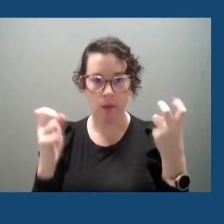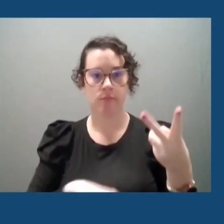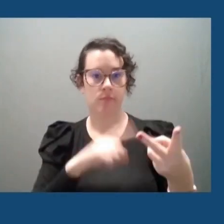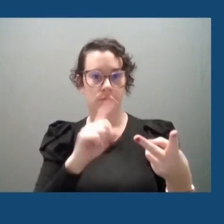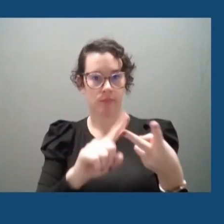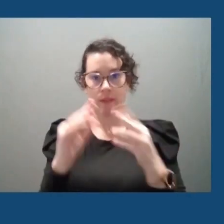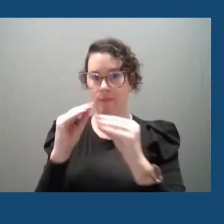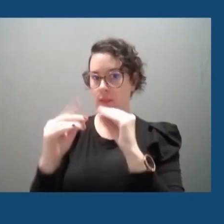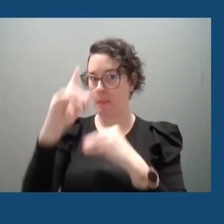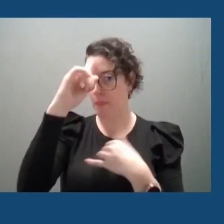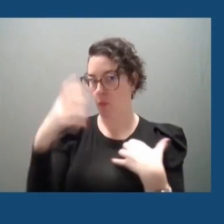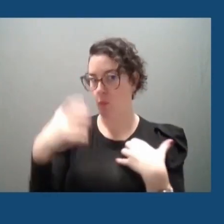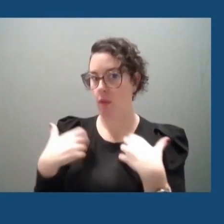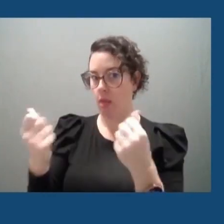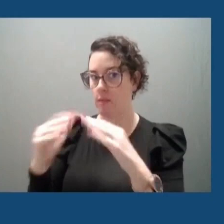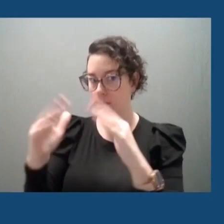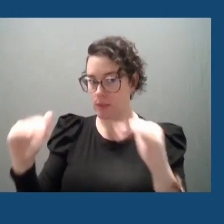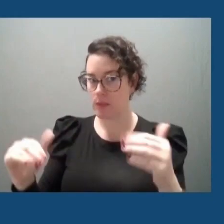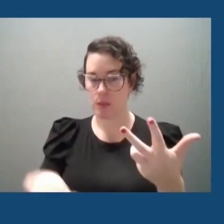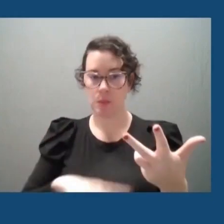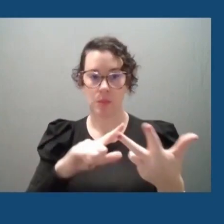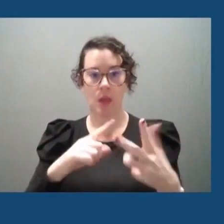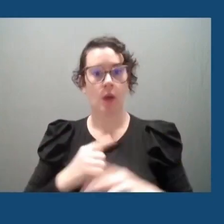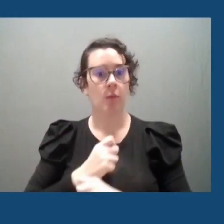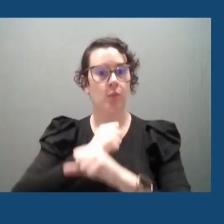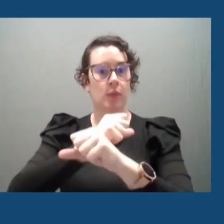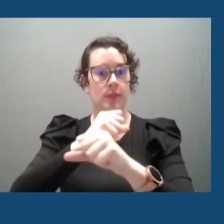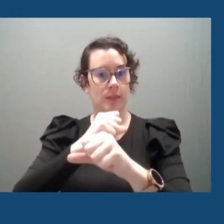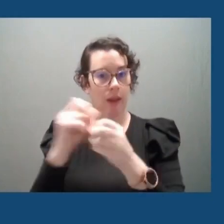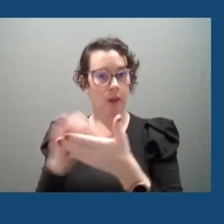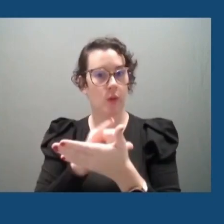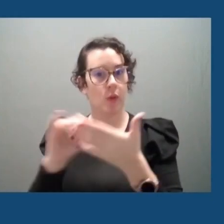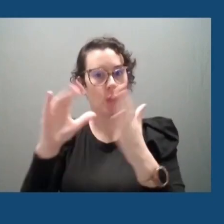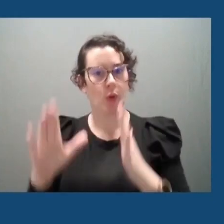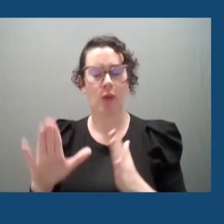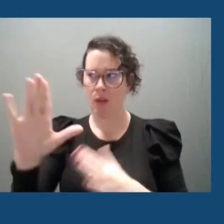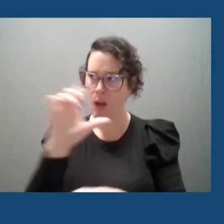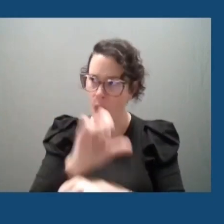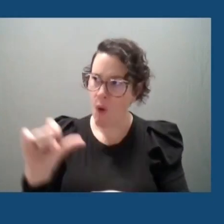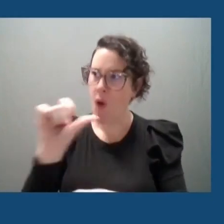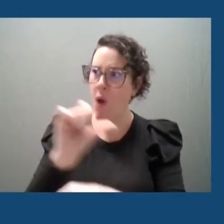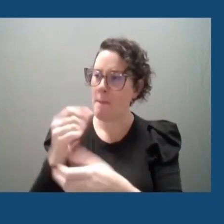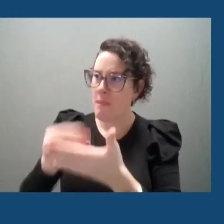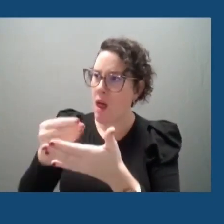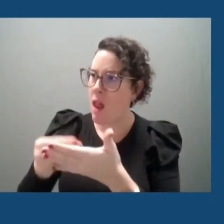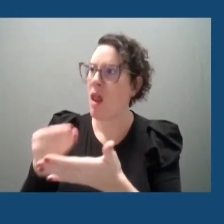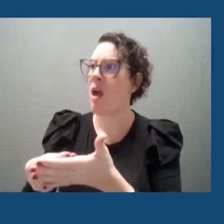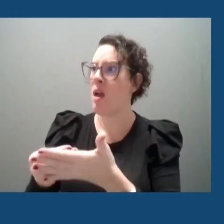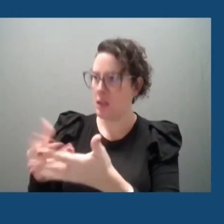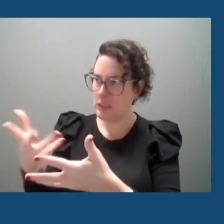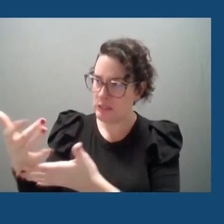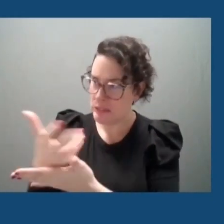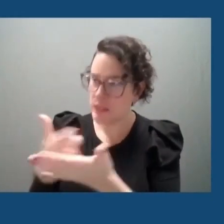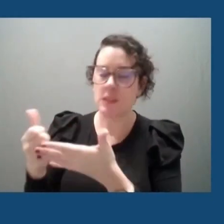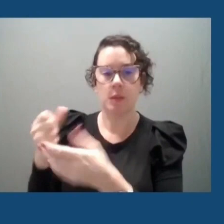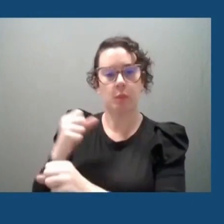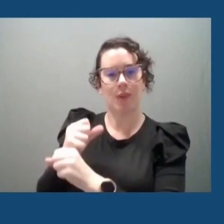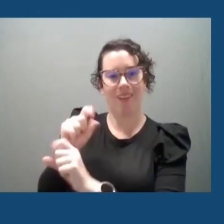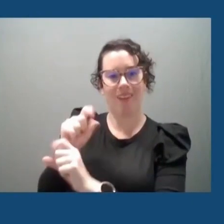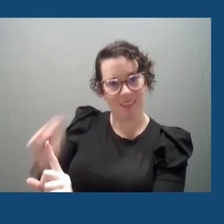health system, and protecting New Yorkers' hard-earned money. Now